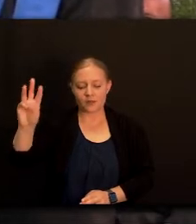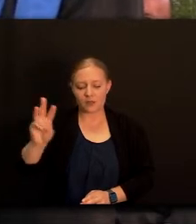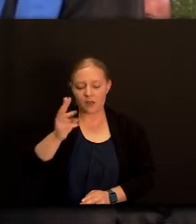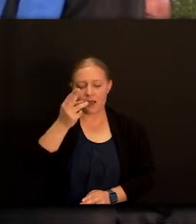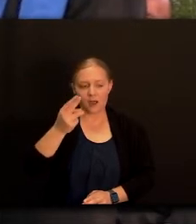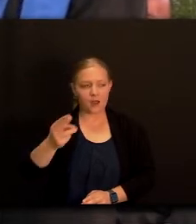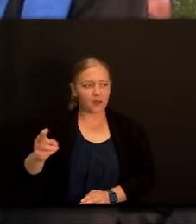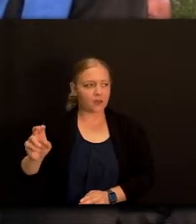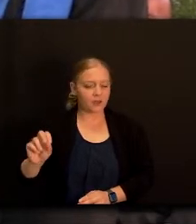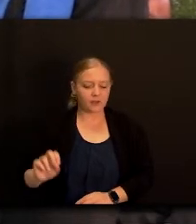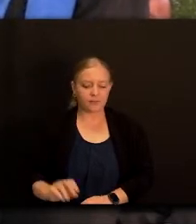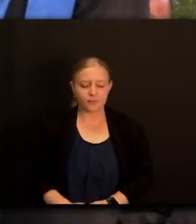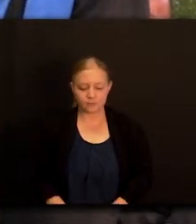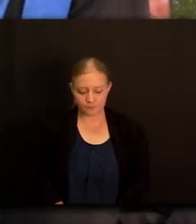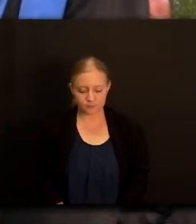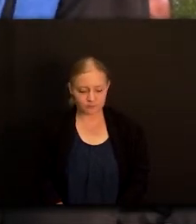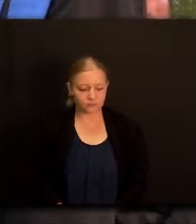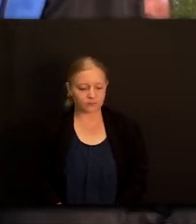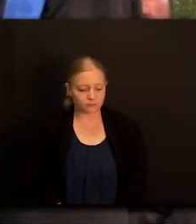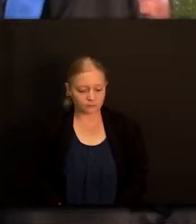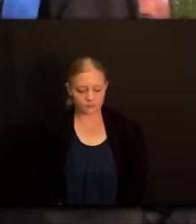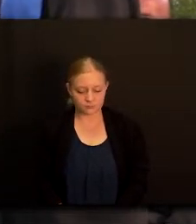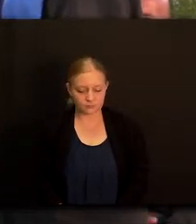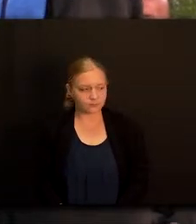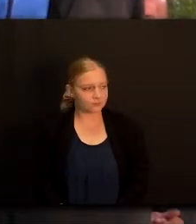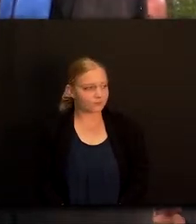Northwest High.